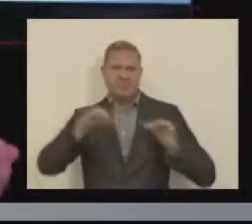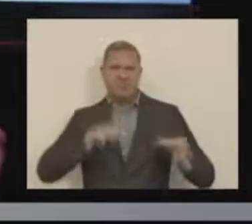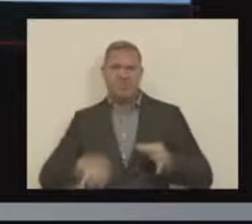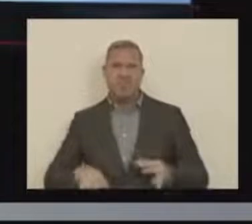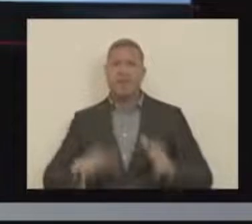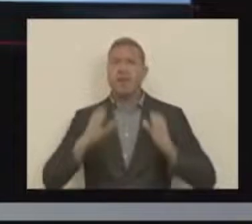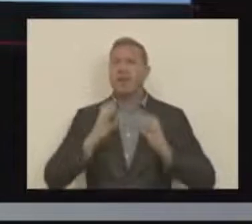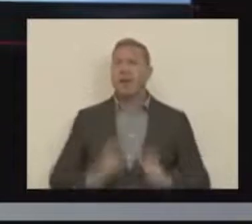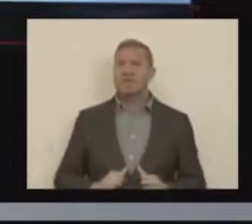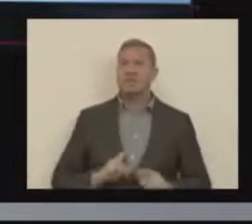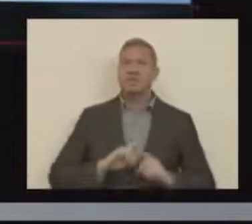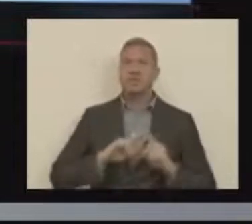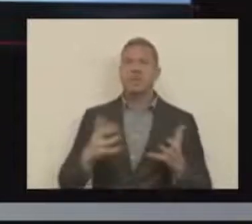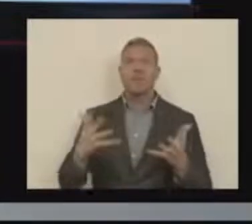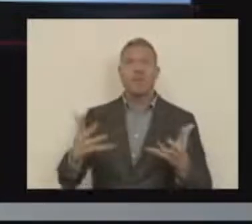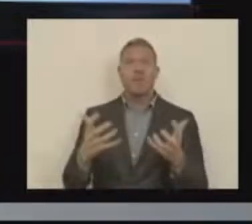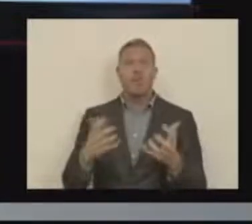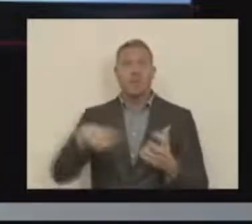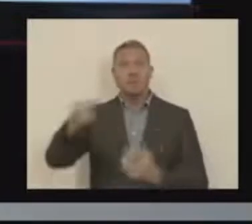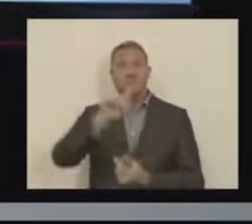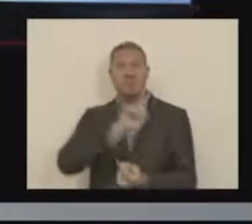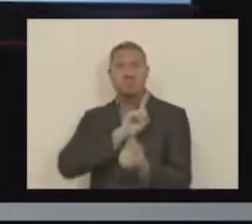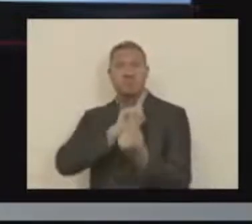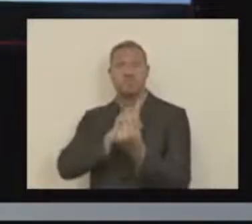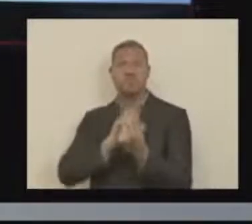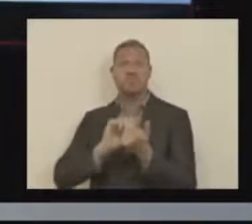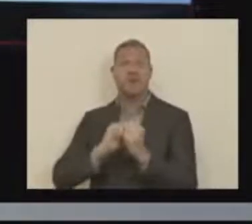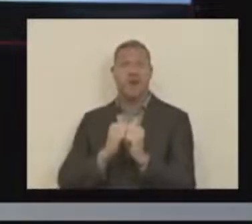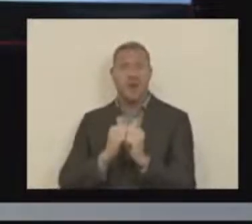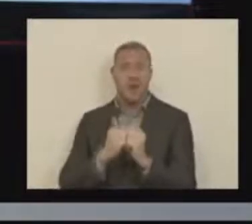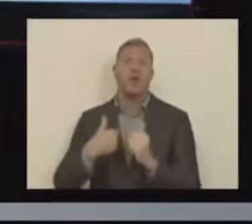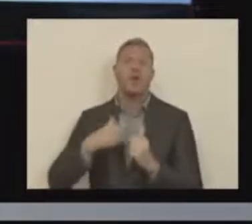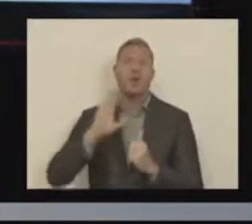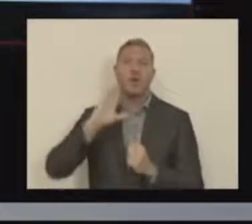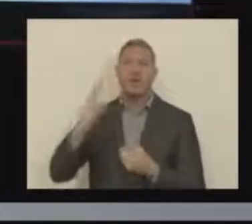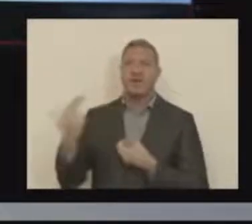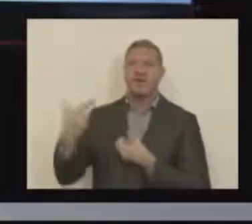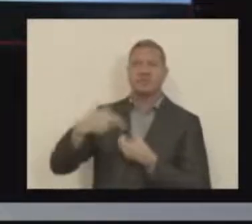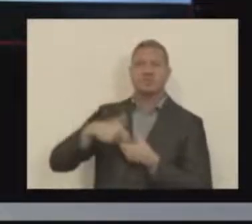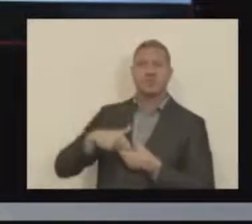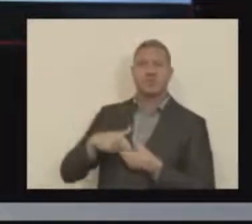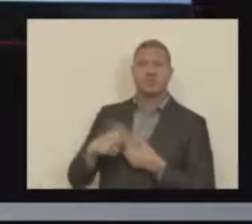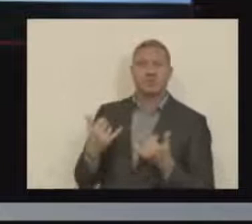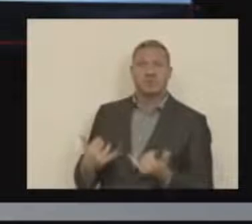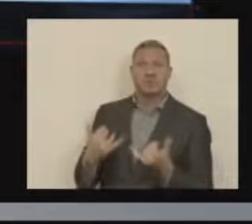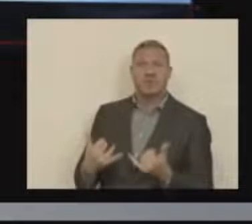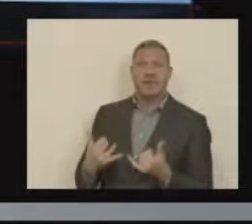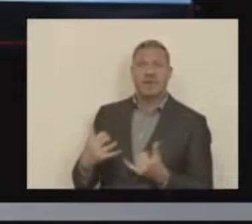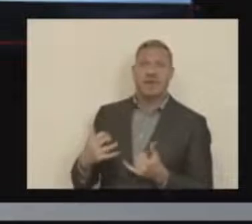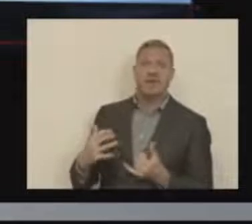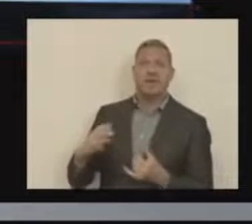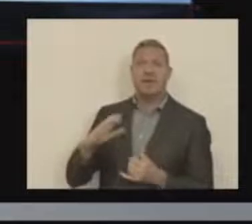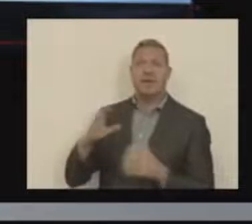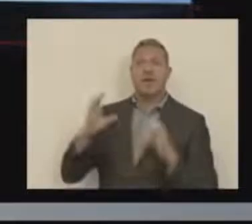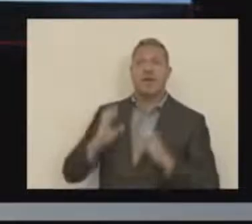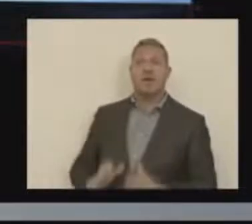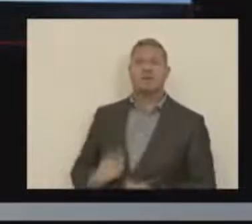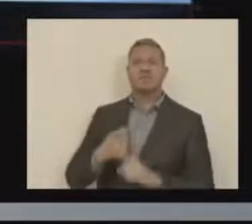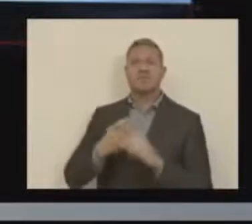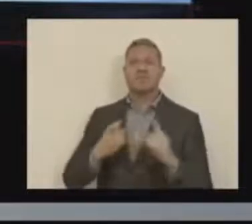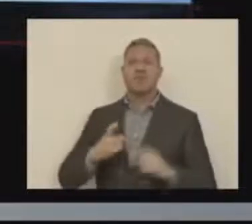we also wanted to bring some of them directly to you. And to join, we have one of our anchor customers for today's mission from the Department